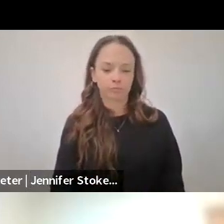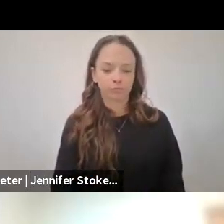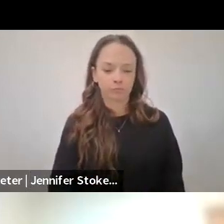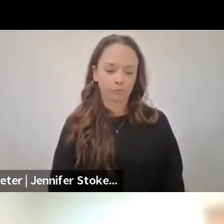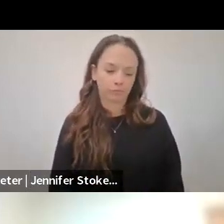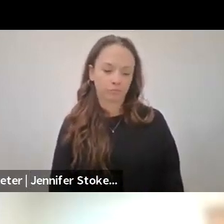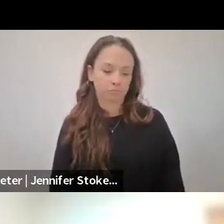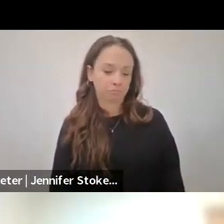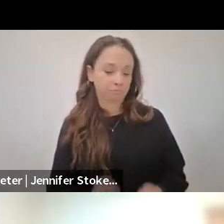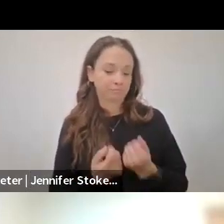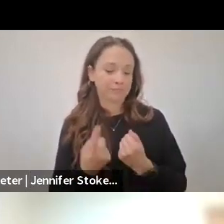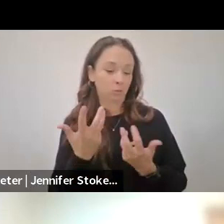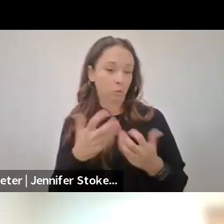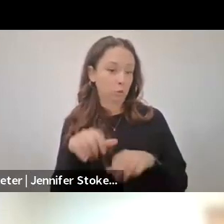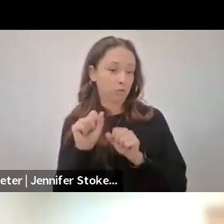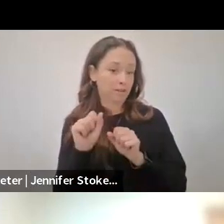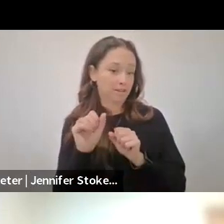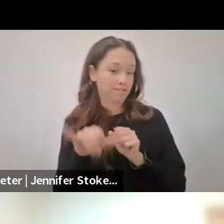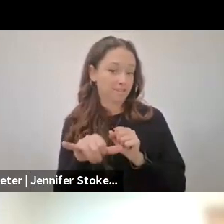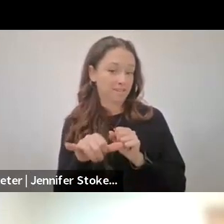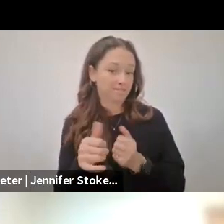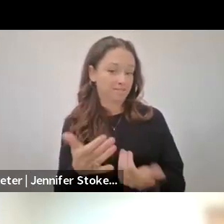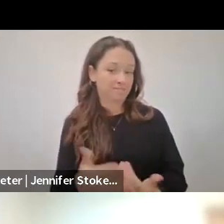Who would like to take that to start with?